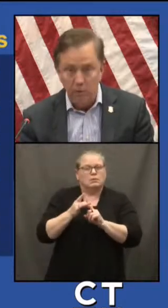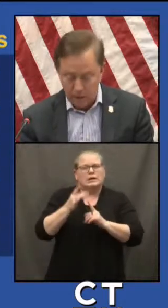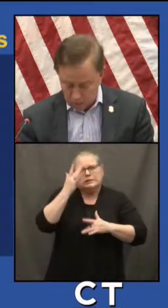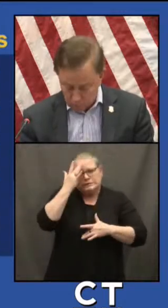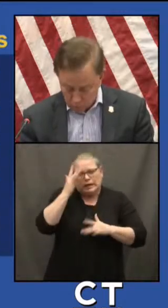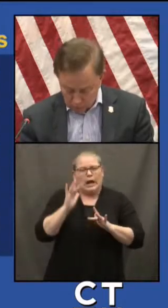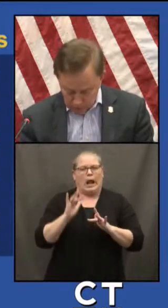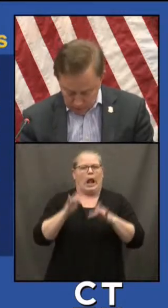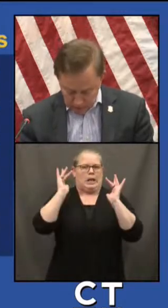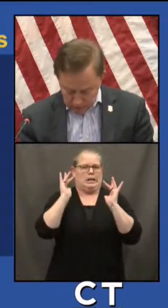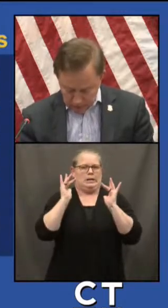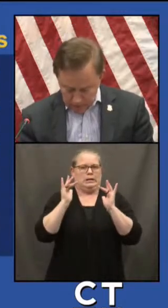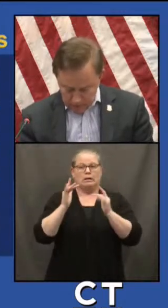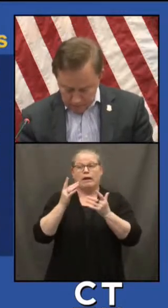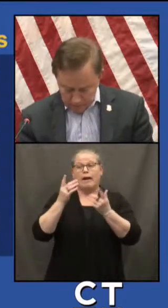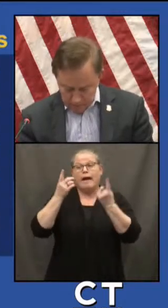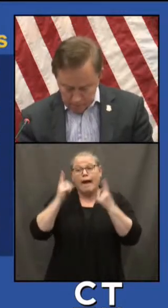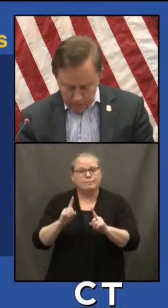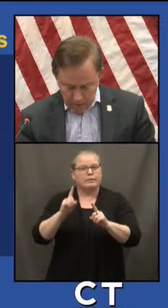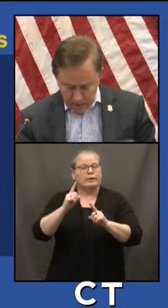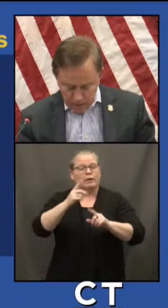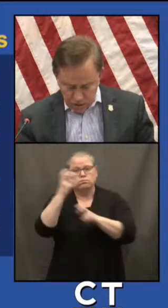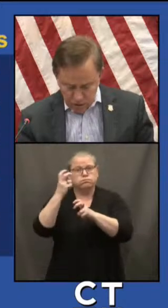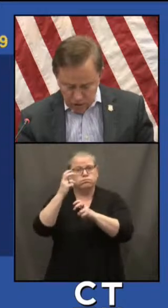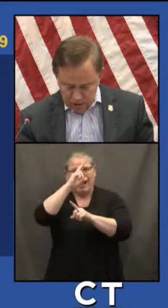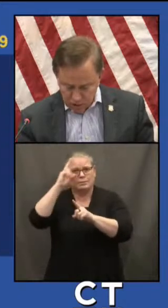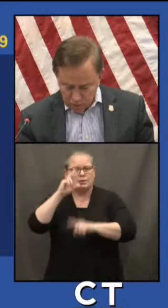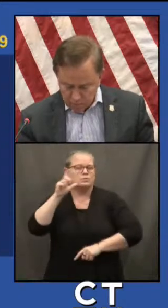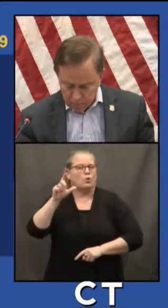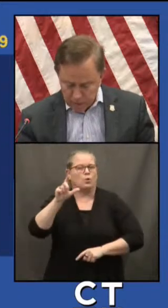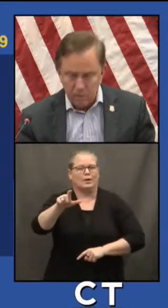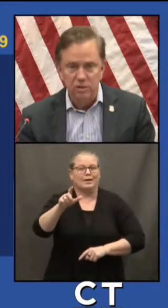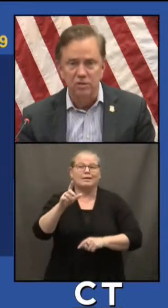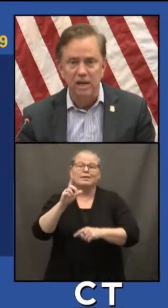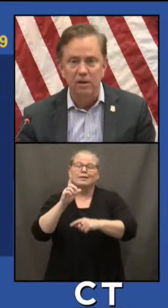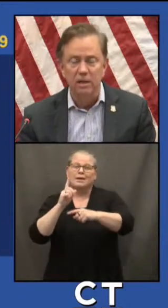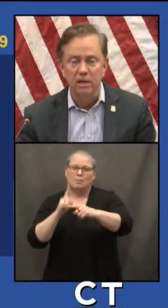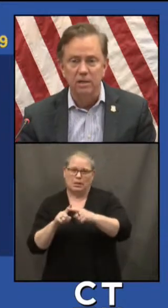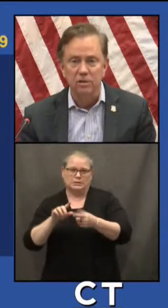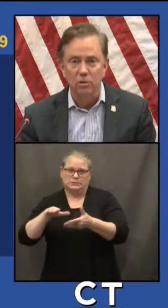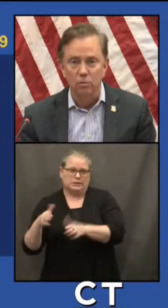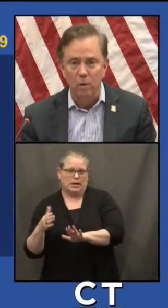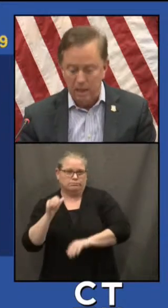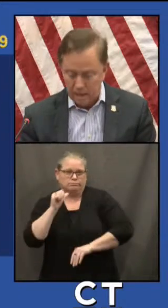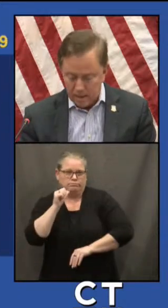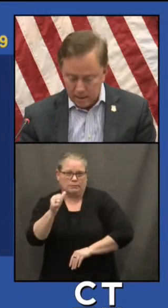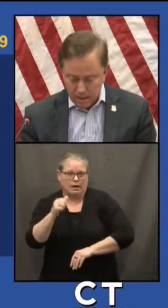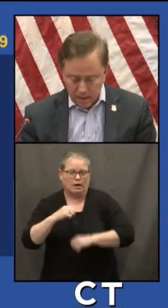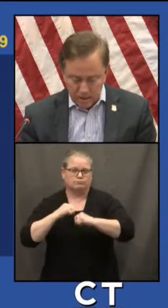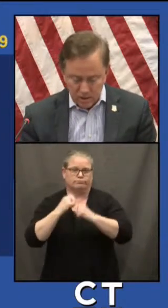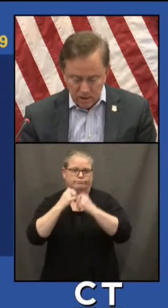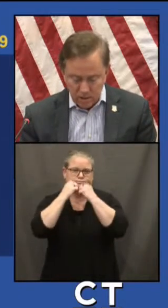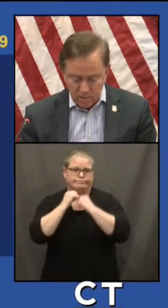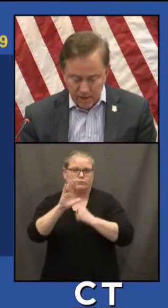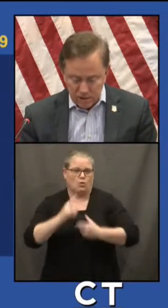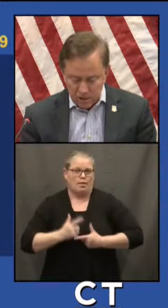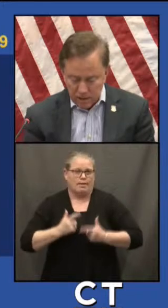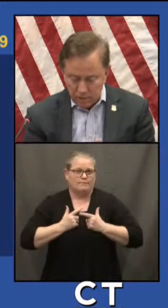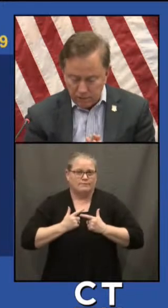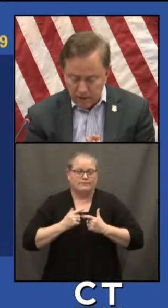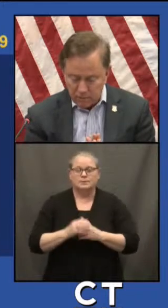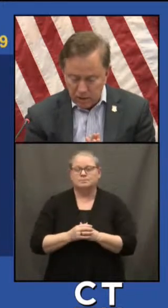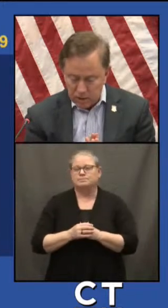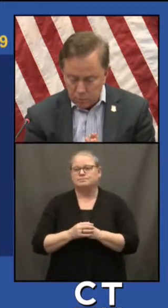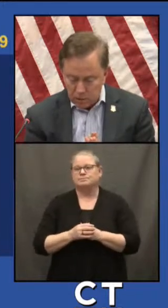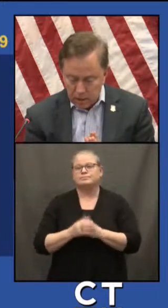keeping you out of the morgue. The next shot sort of bears this out in its own way. This is the unvaccinated